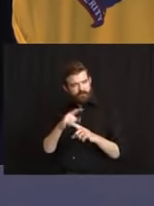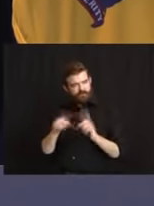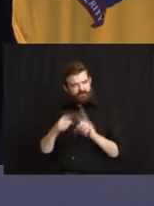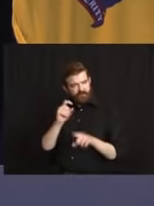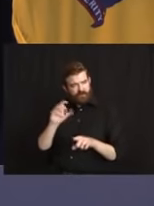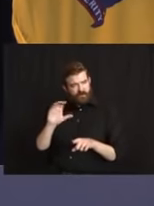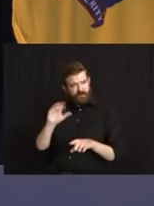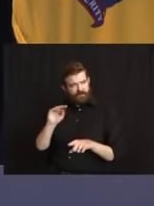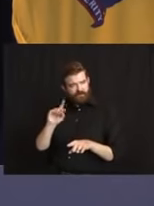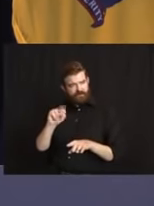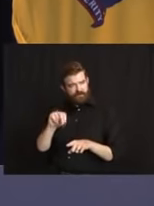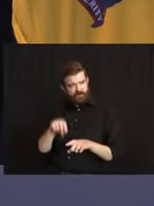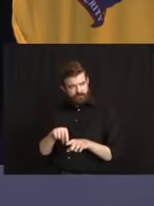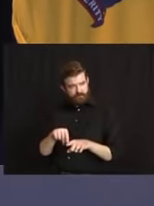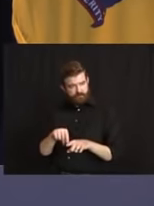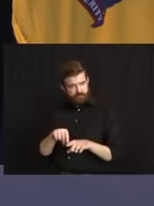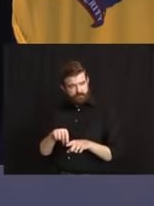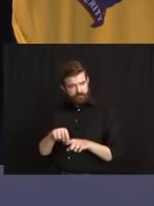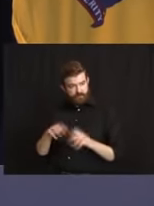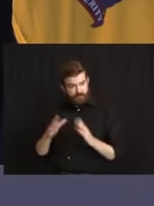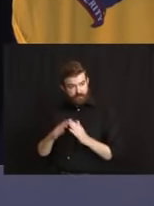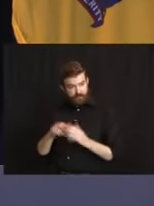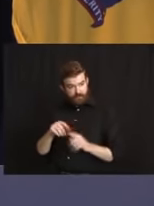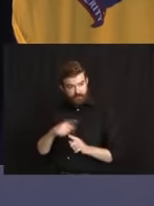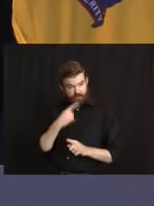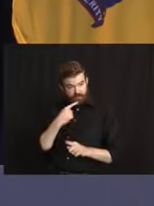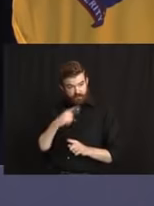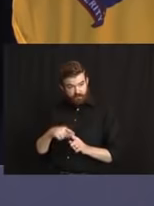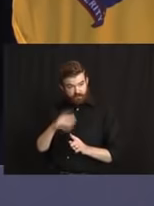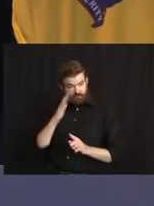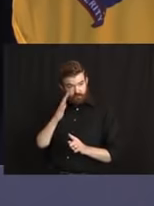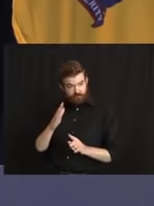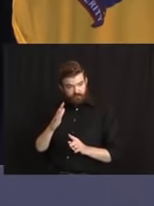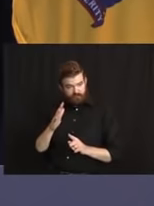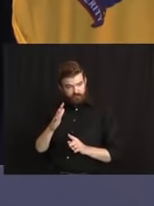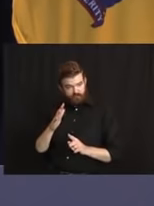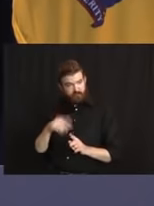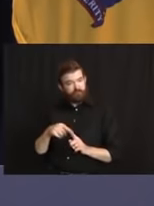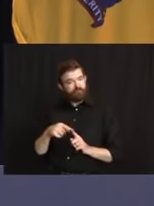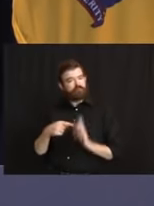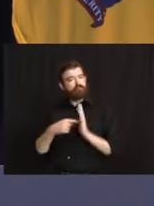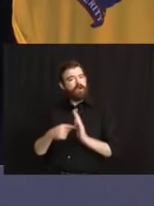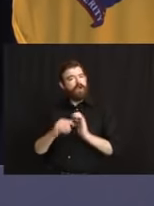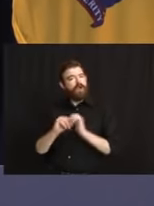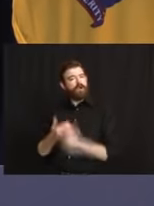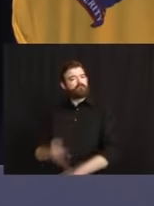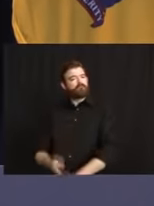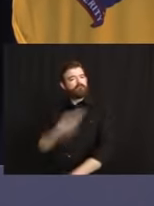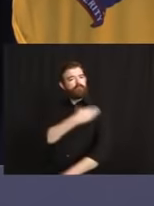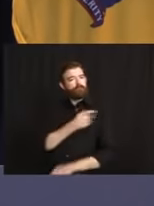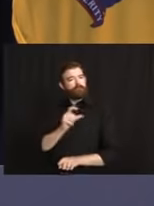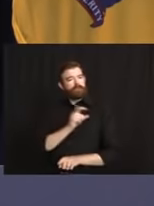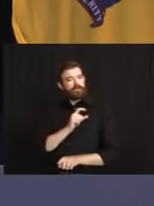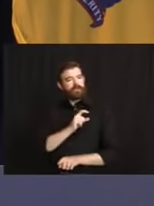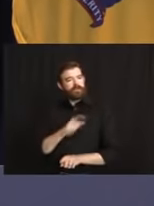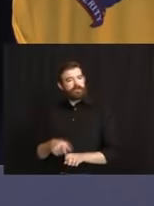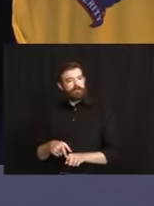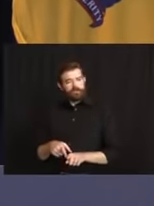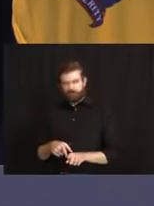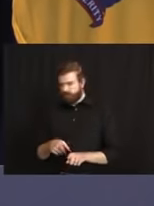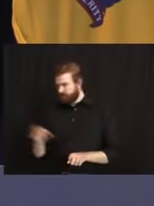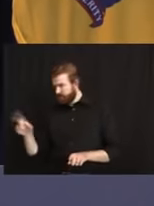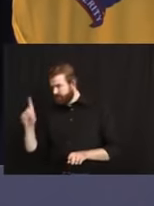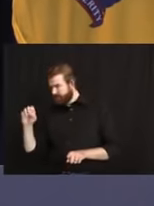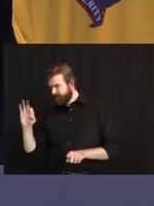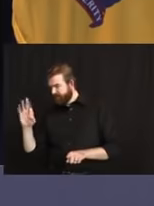for redoing a police department? And thank you. No problem. So New York and Pennsylvania are very different than New Jersey. And it's an